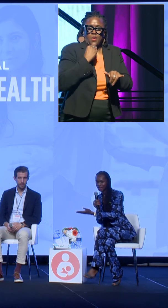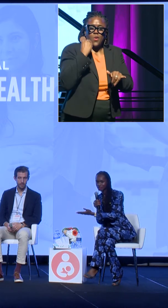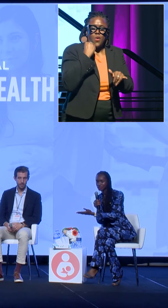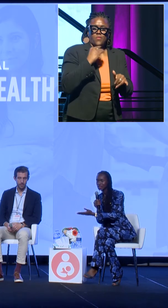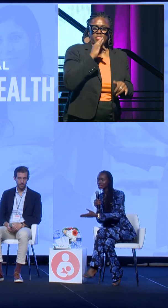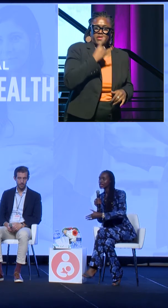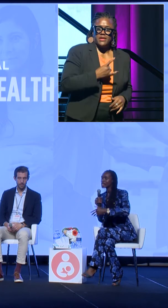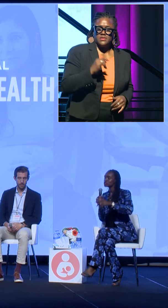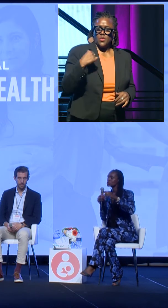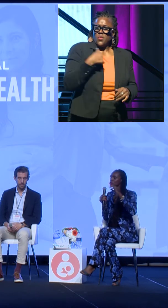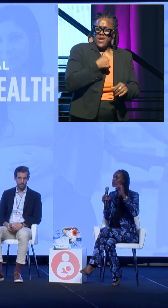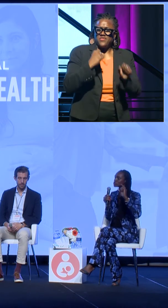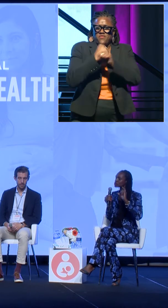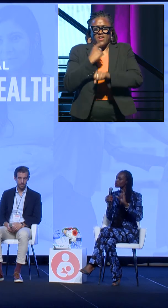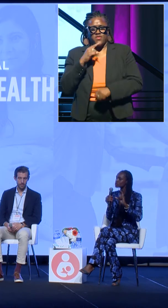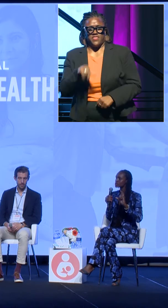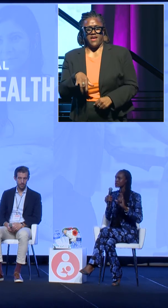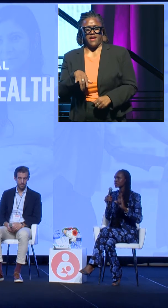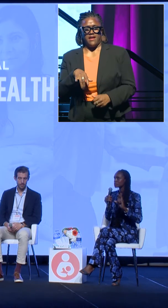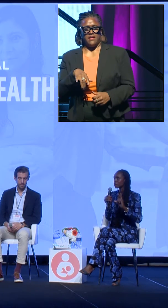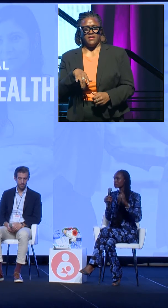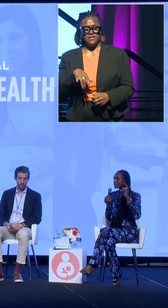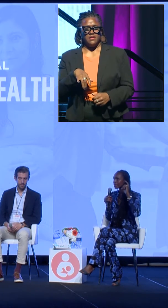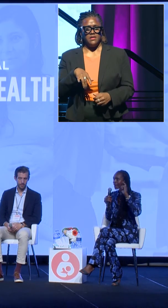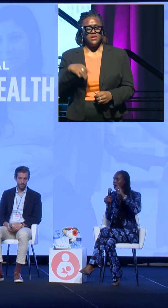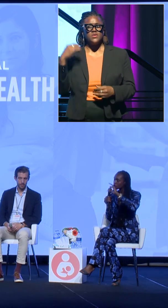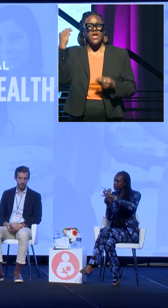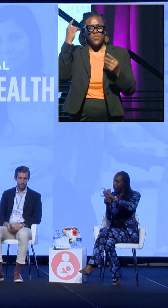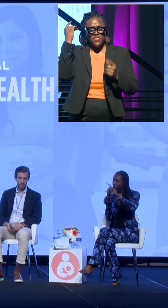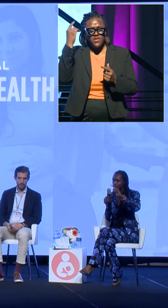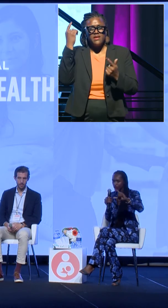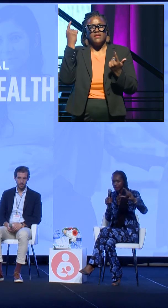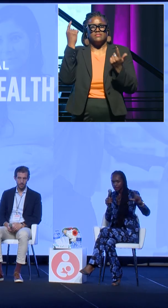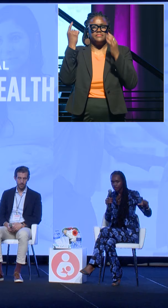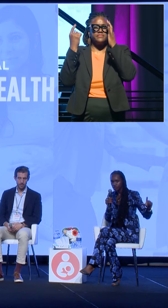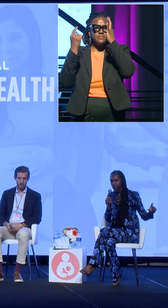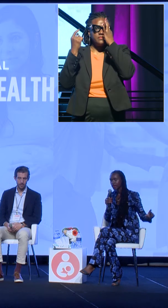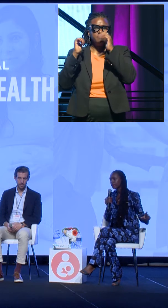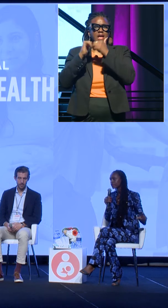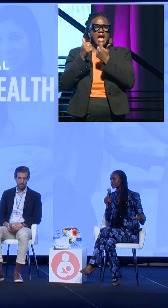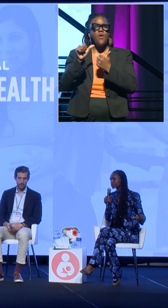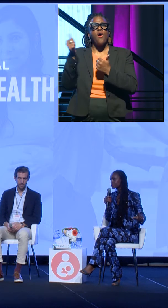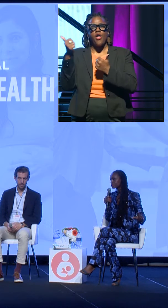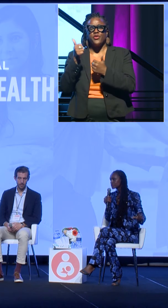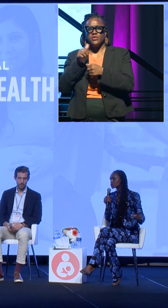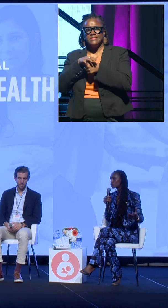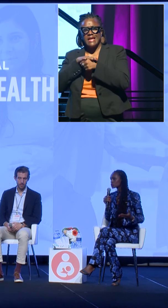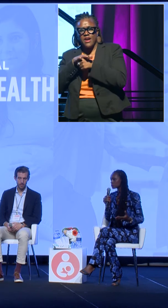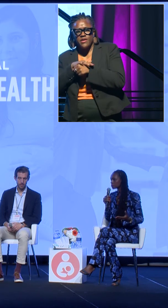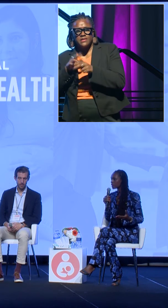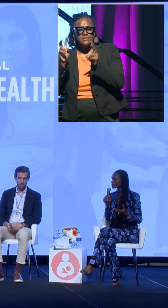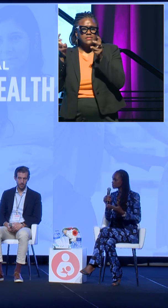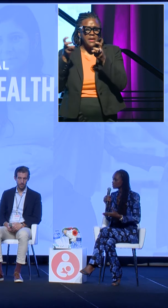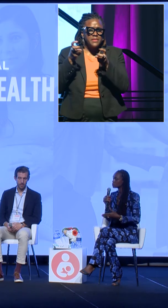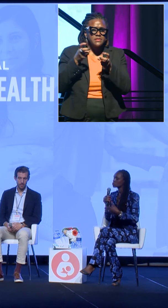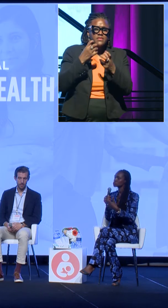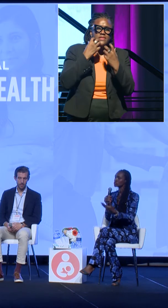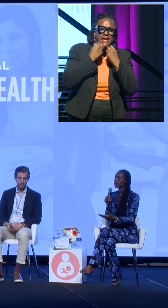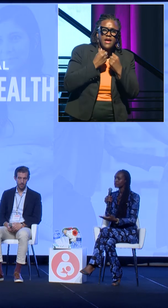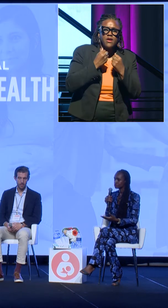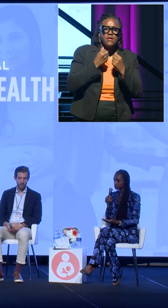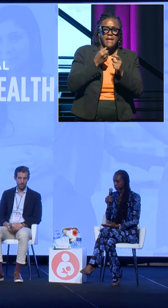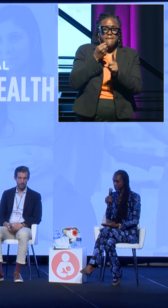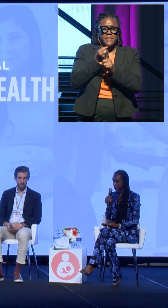fight for that. And so if we start to think about like how other areas of care, this also impacts the people